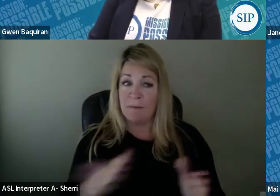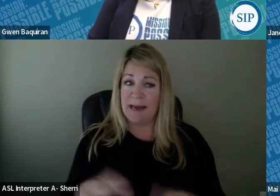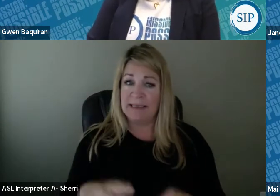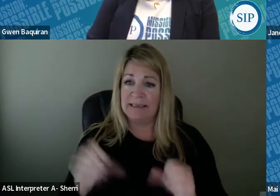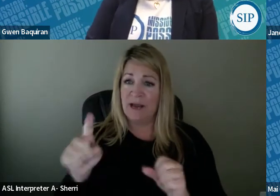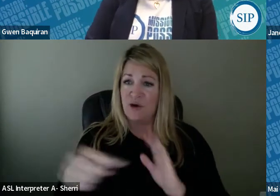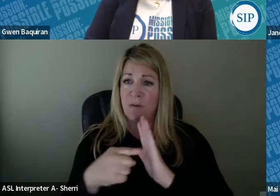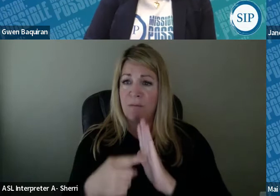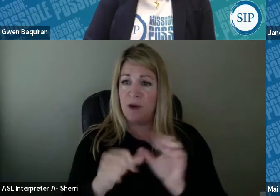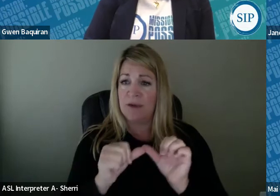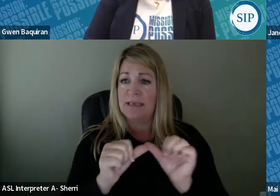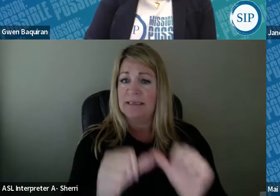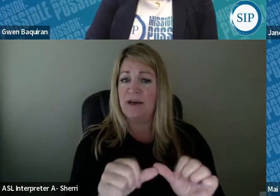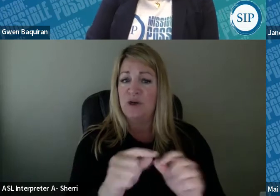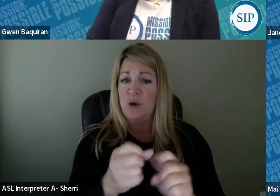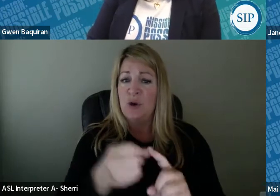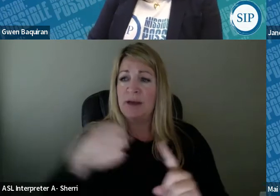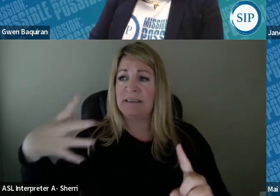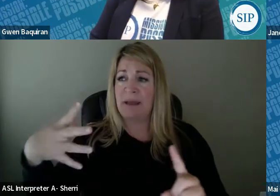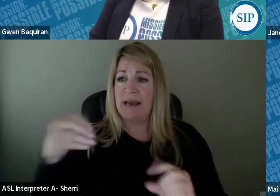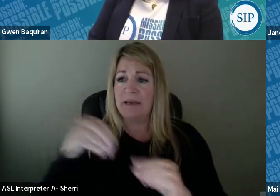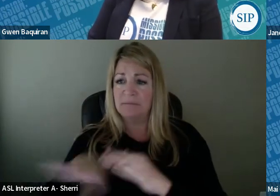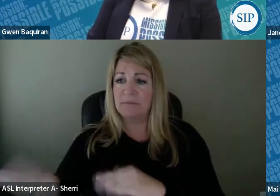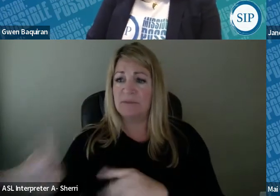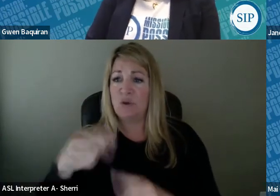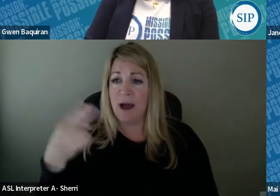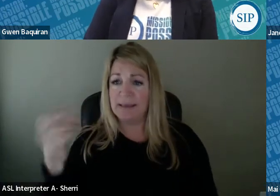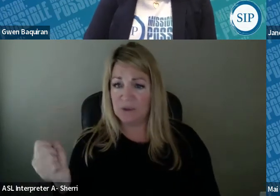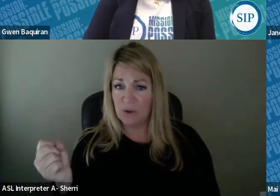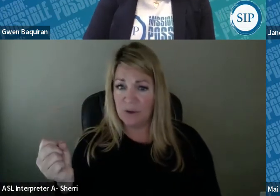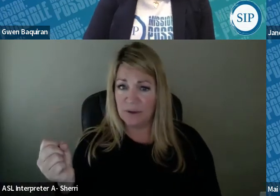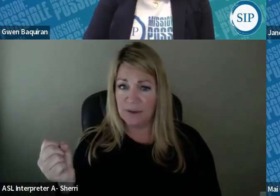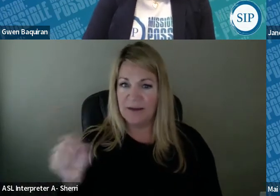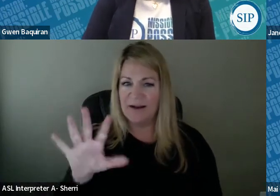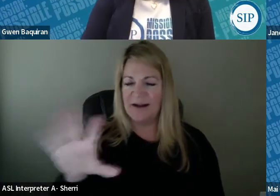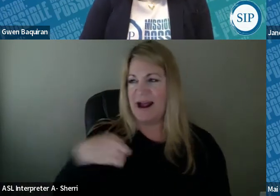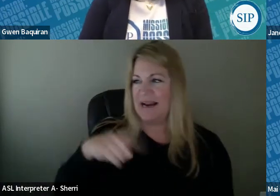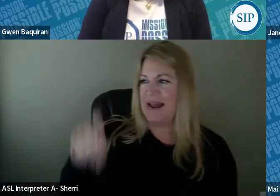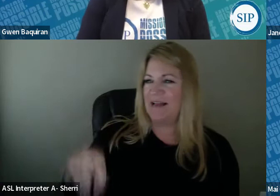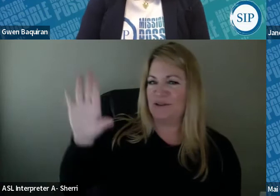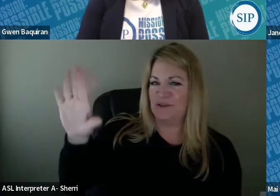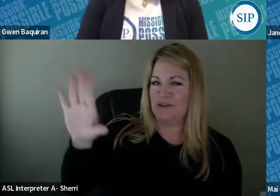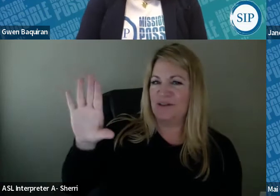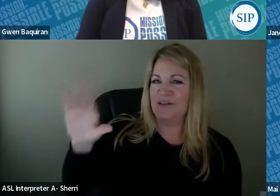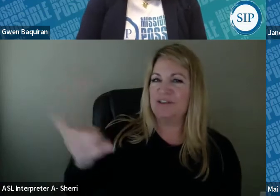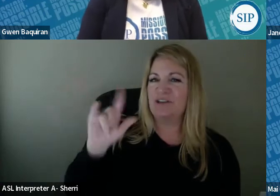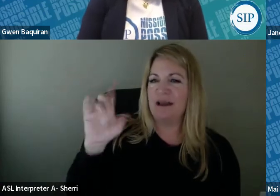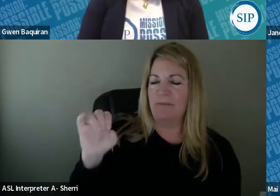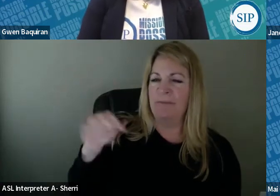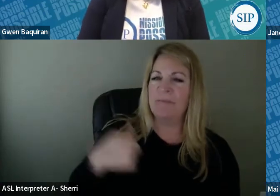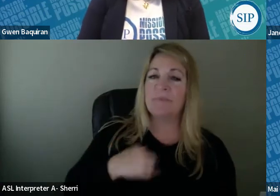and continue to expand it in high school? I can answer that question, Janelle. Well, our